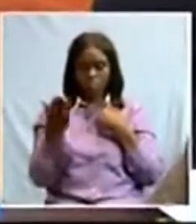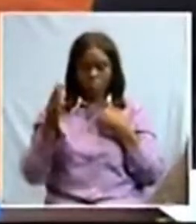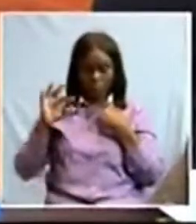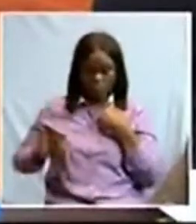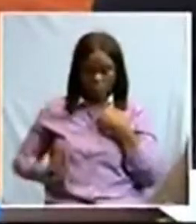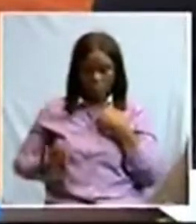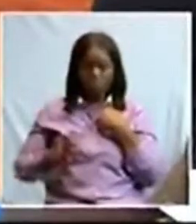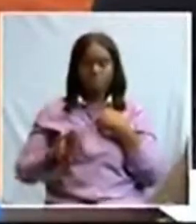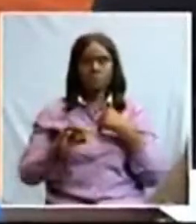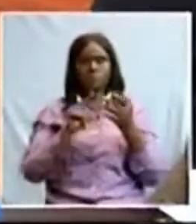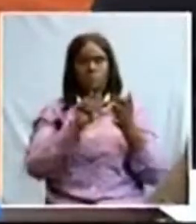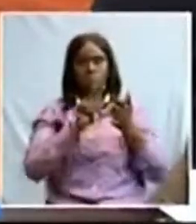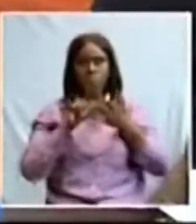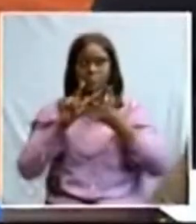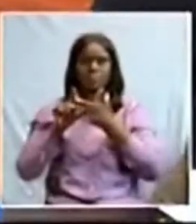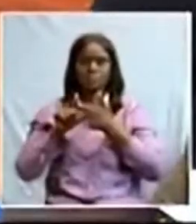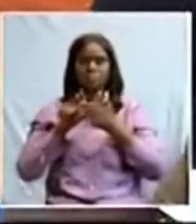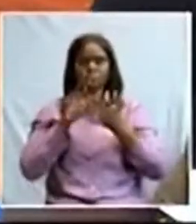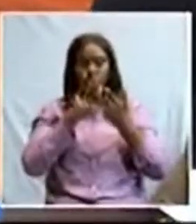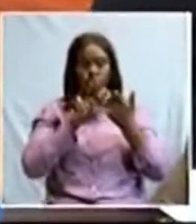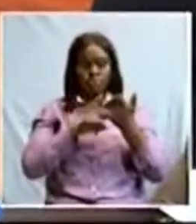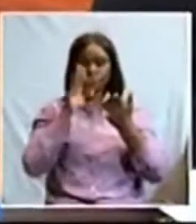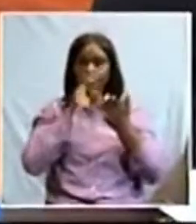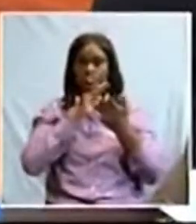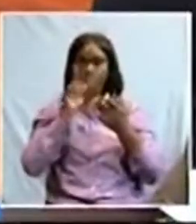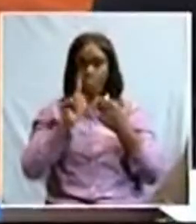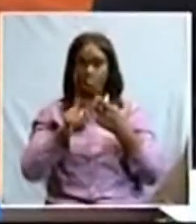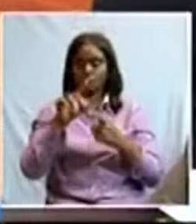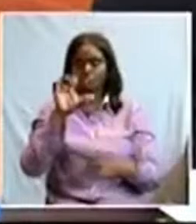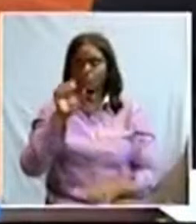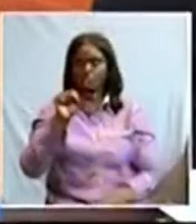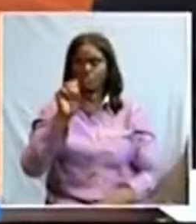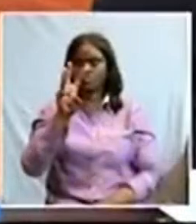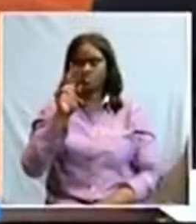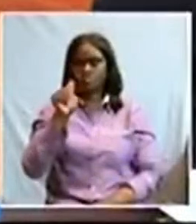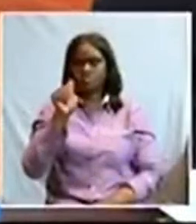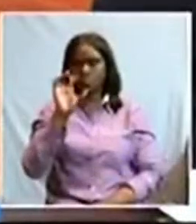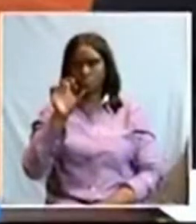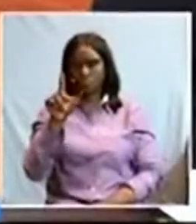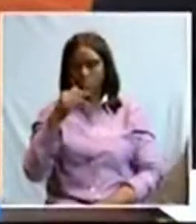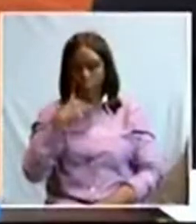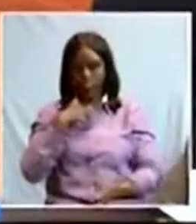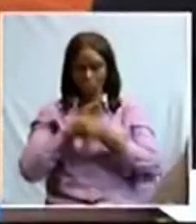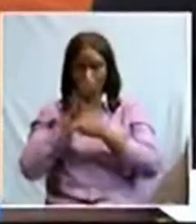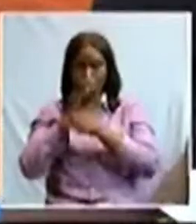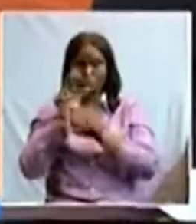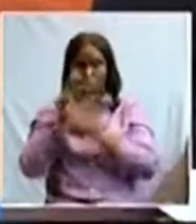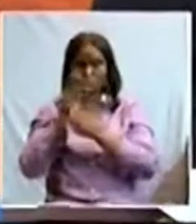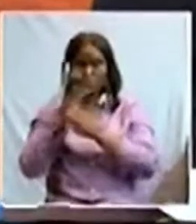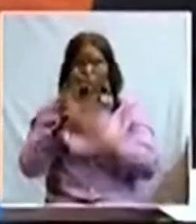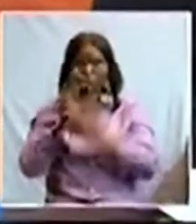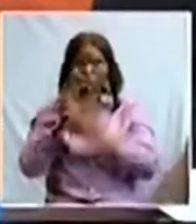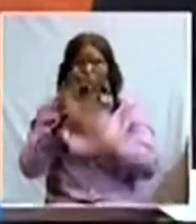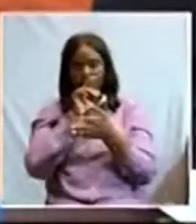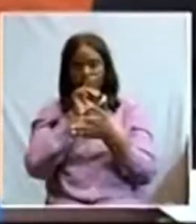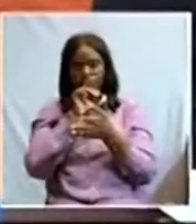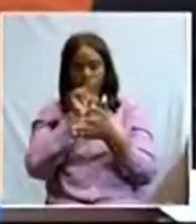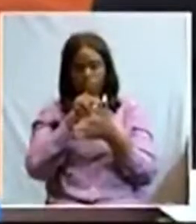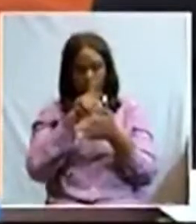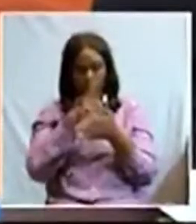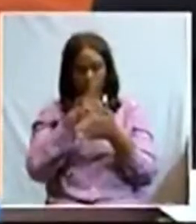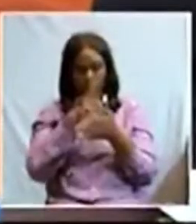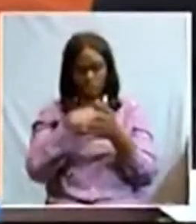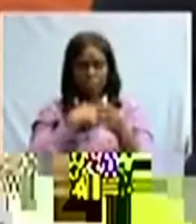defaulting loan beneficiaries reported to CRB. Once they have been reported, there is